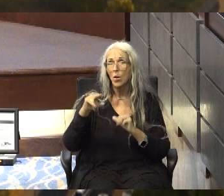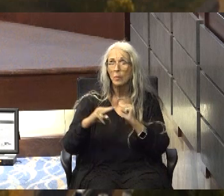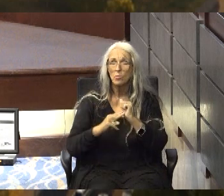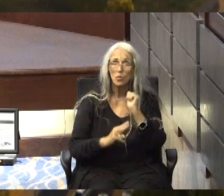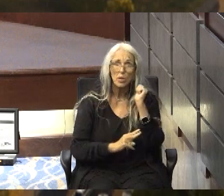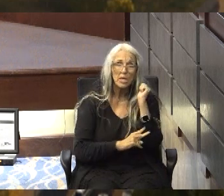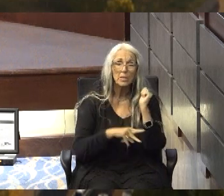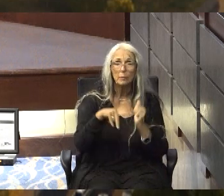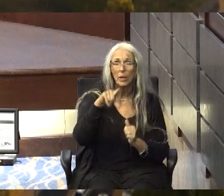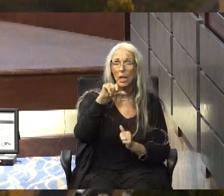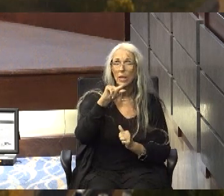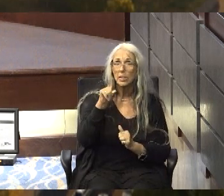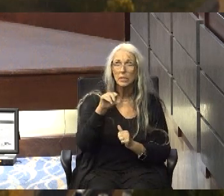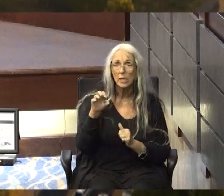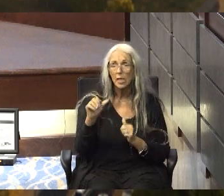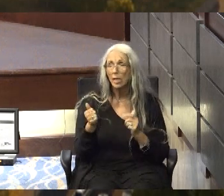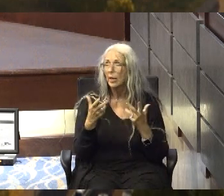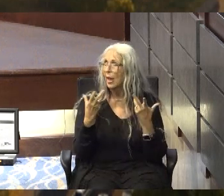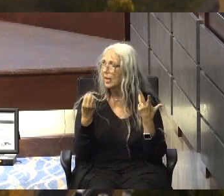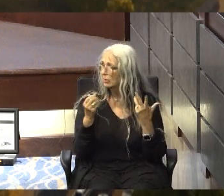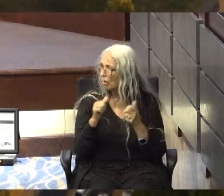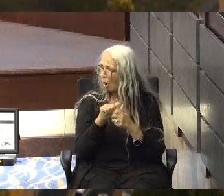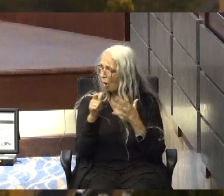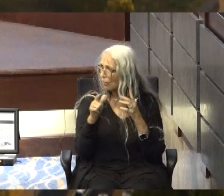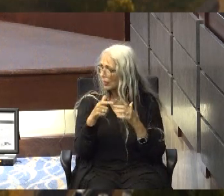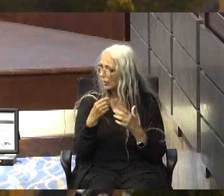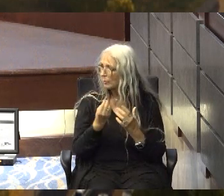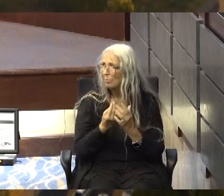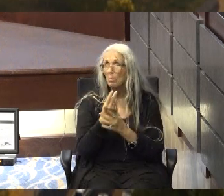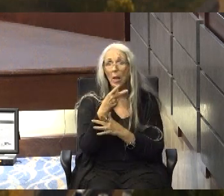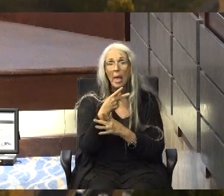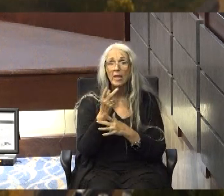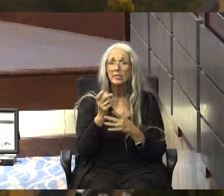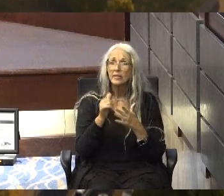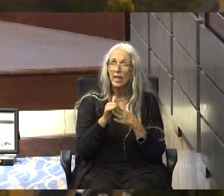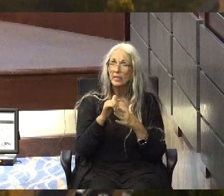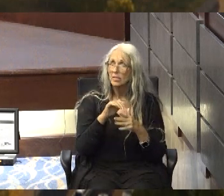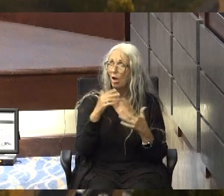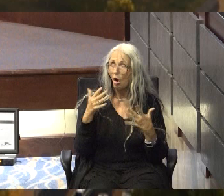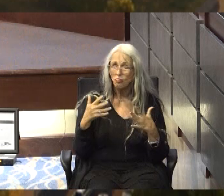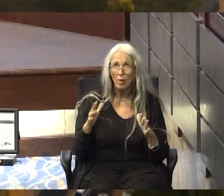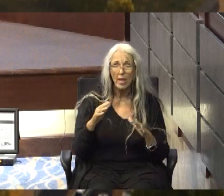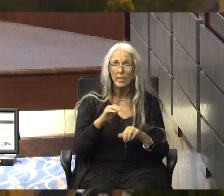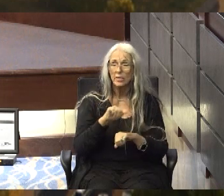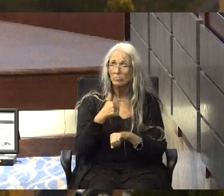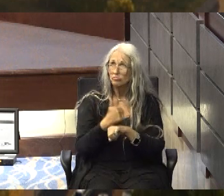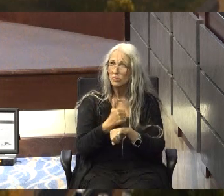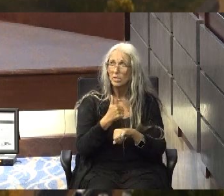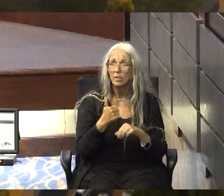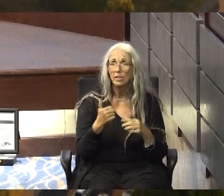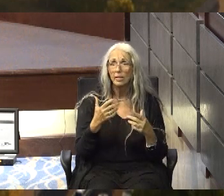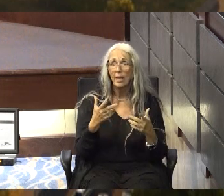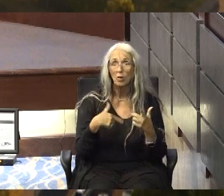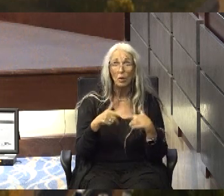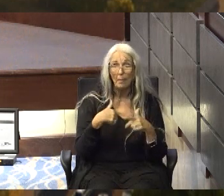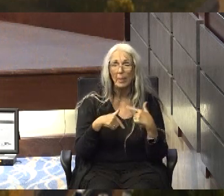and the Mary Avenue Festival Street, these are plans that have been in the works for a long time that are coming. This